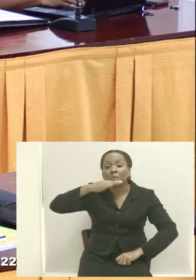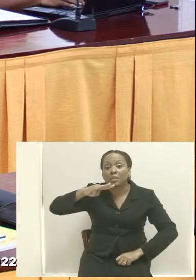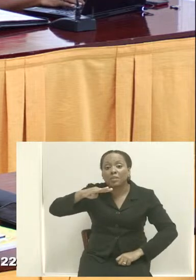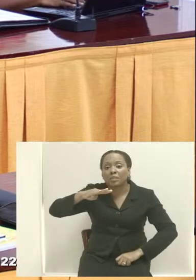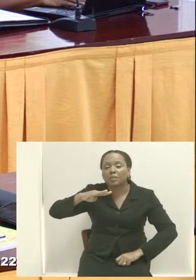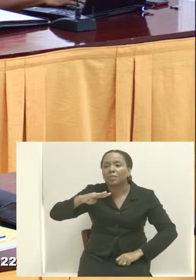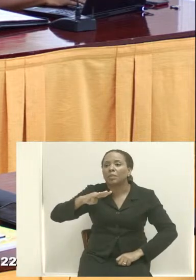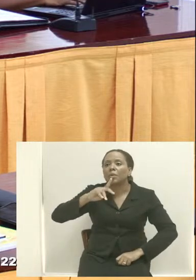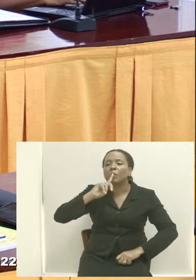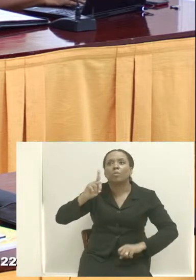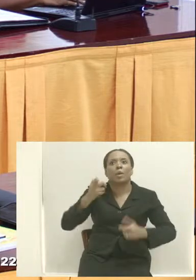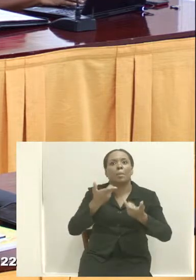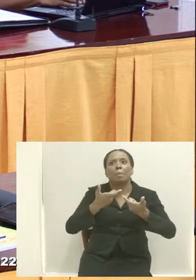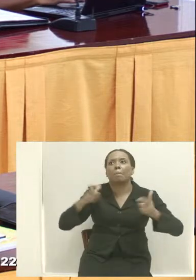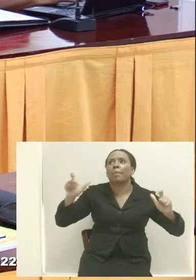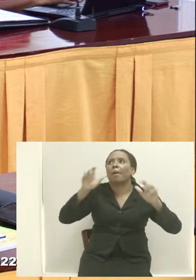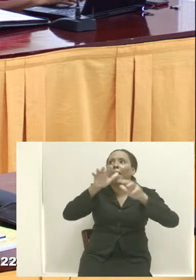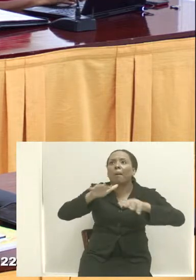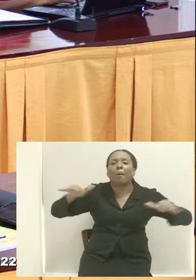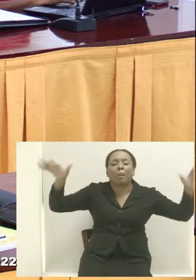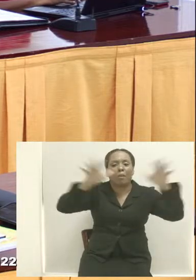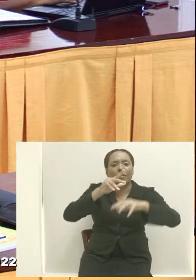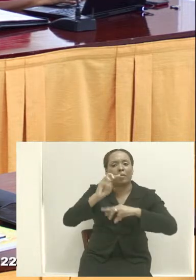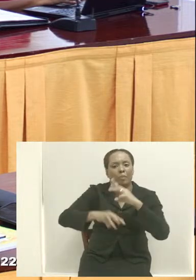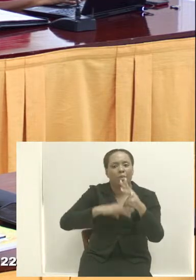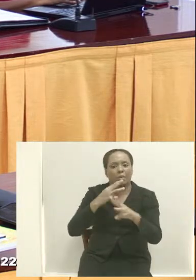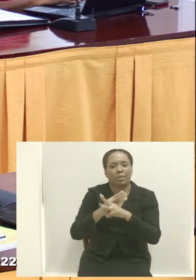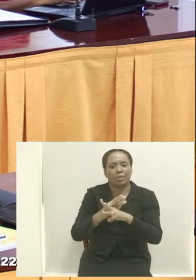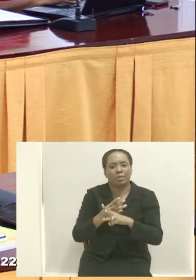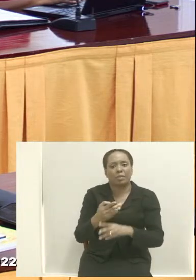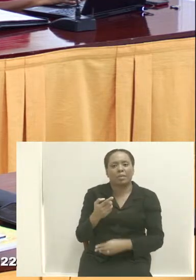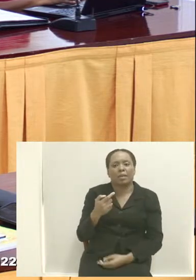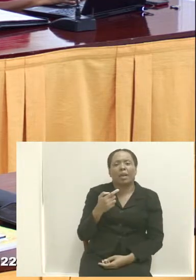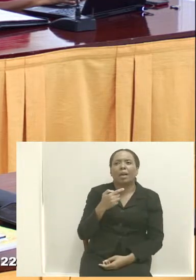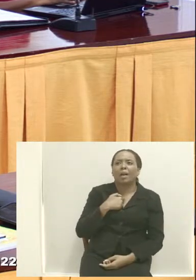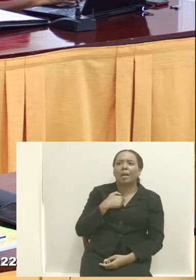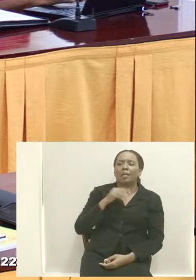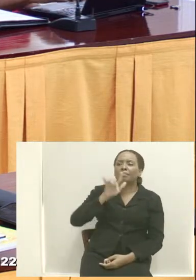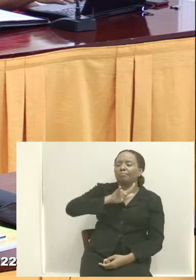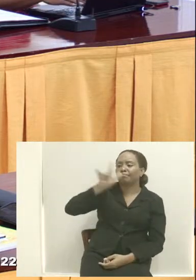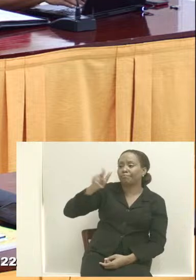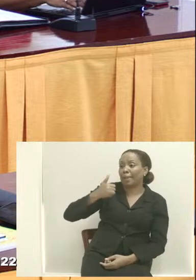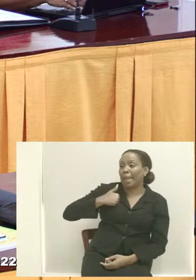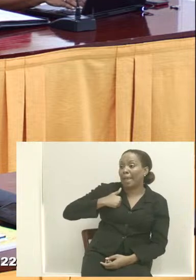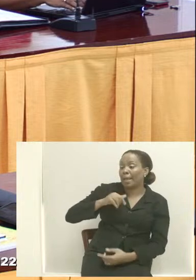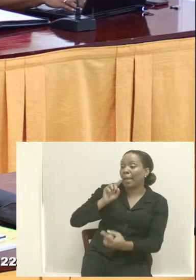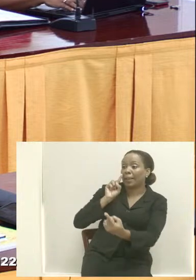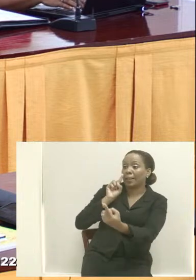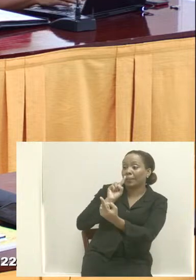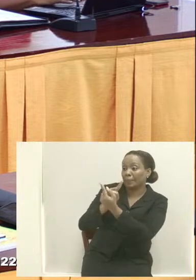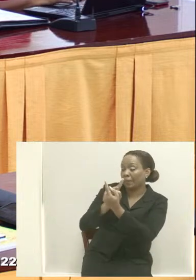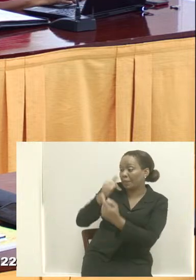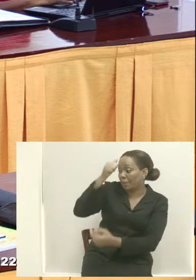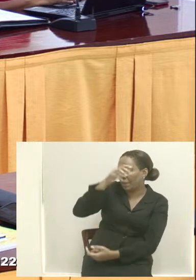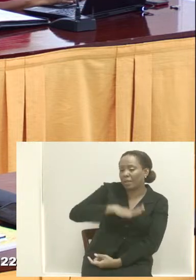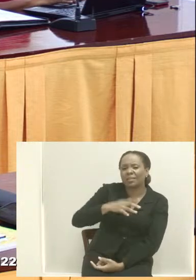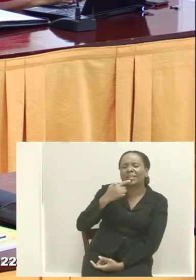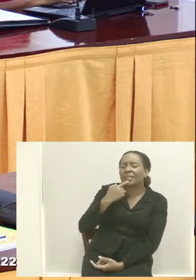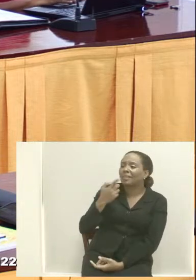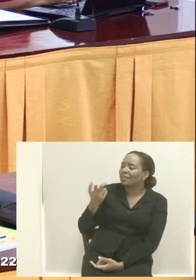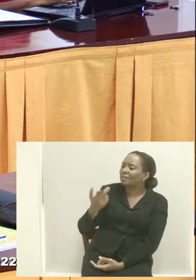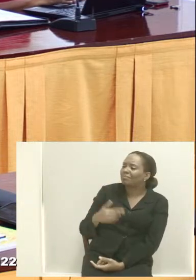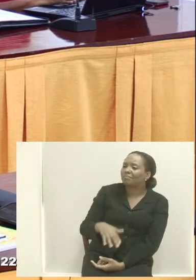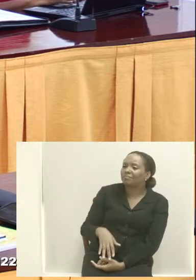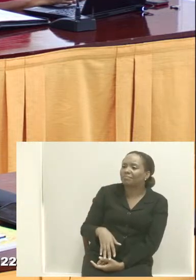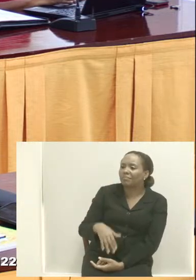I met in Canada a man who told me, Minister, he was involved in the coastal rowing, and he travels 90